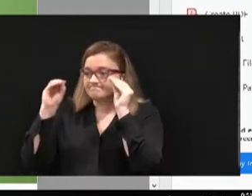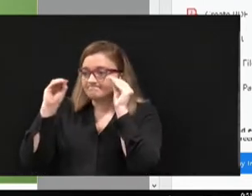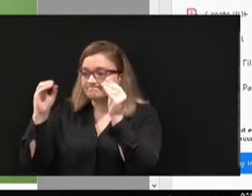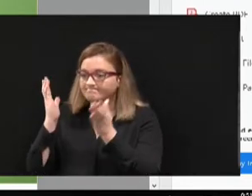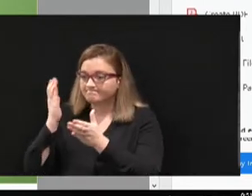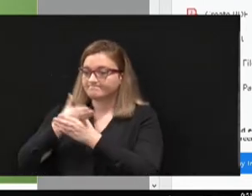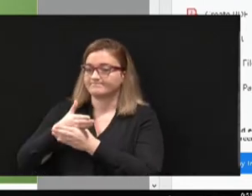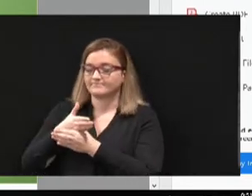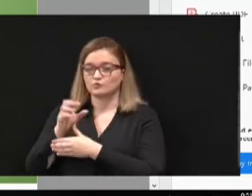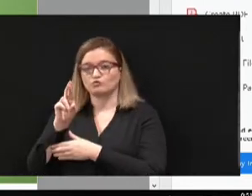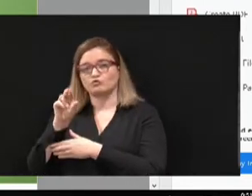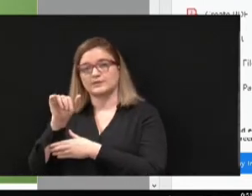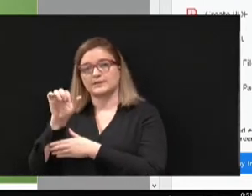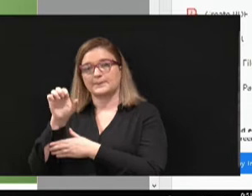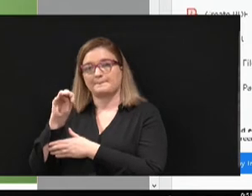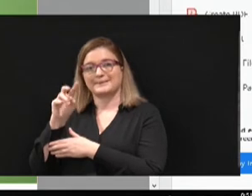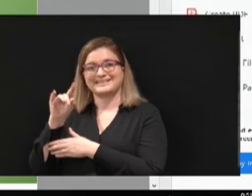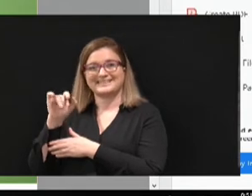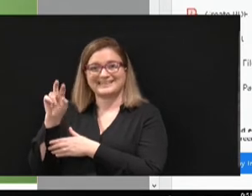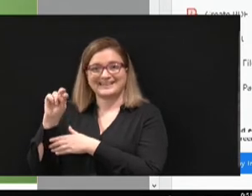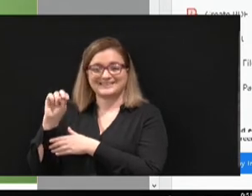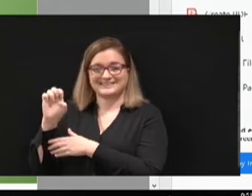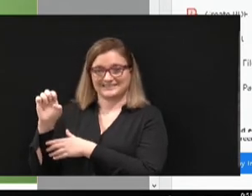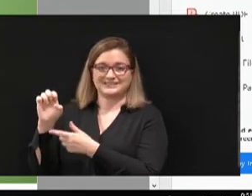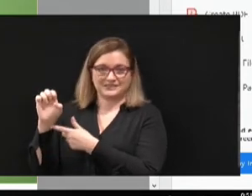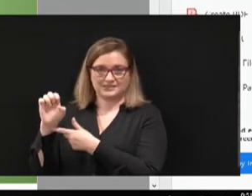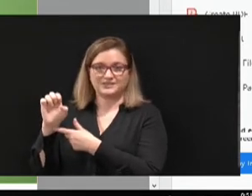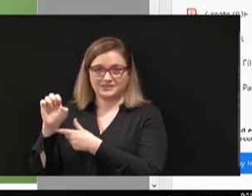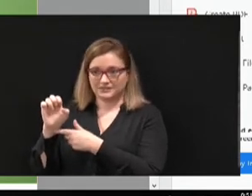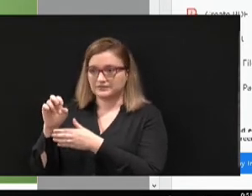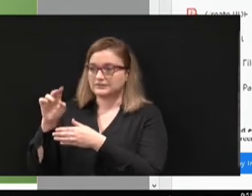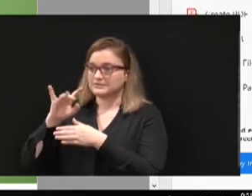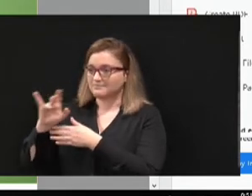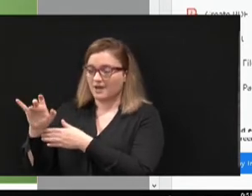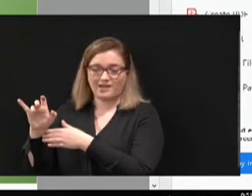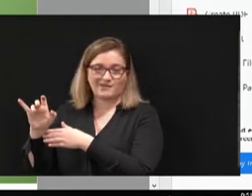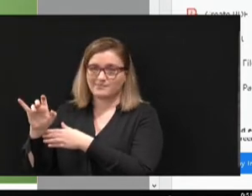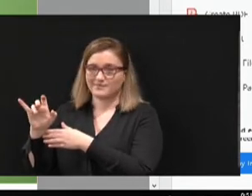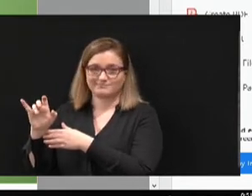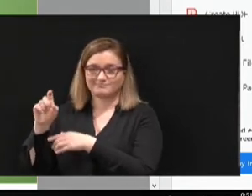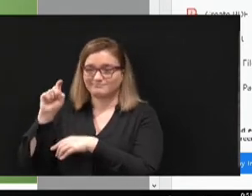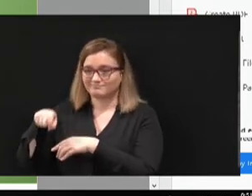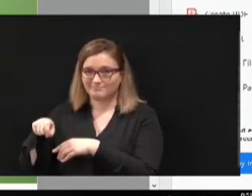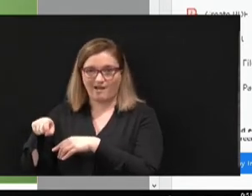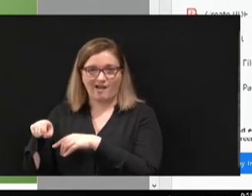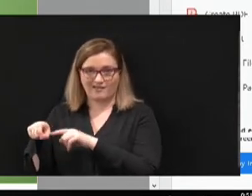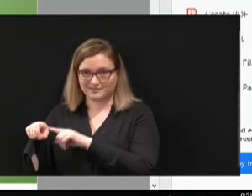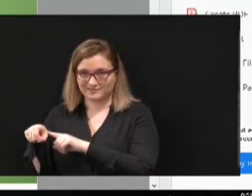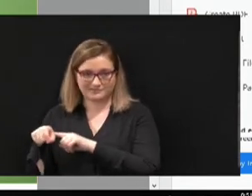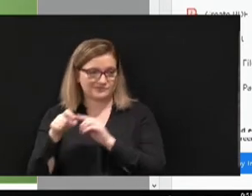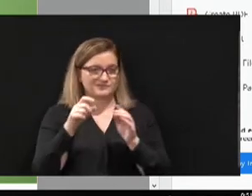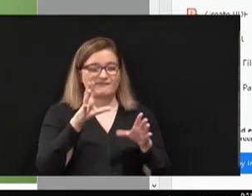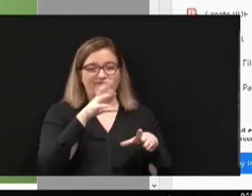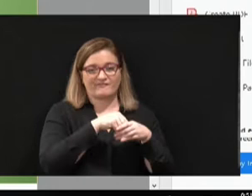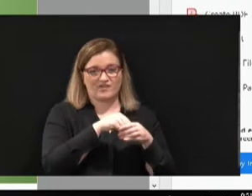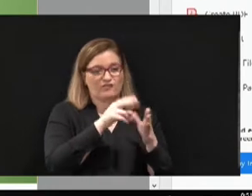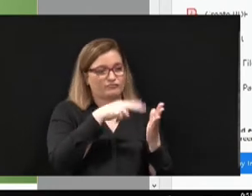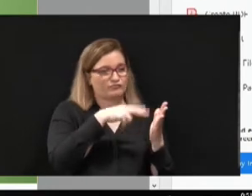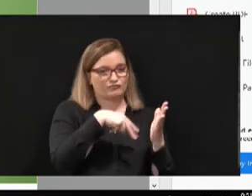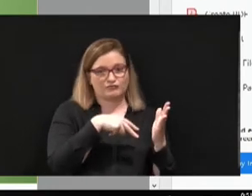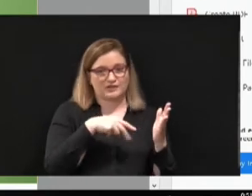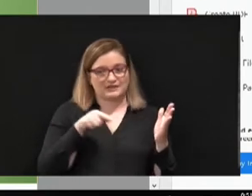in spelling, but it always tends to lag behind the progress that they make in reading. It just is a much